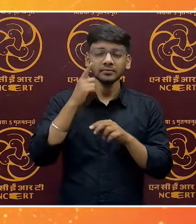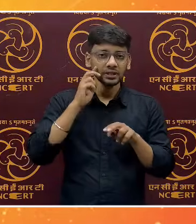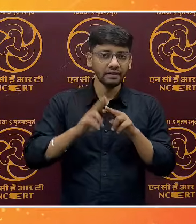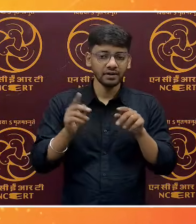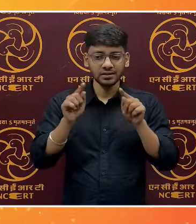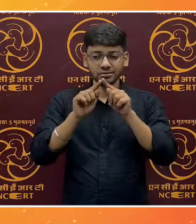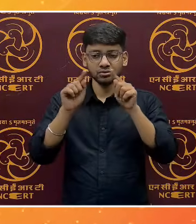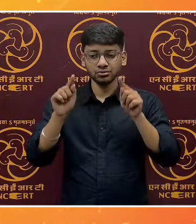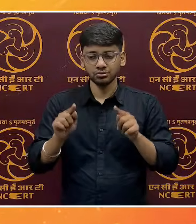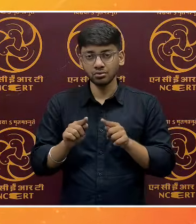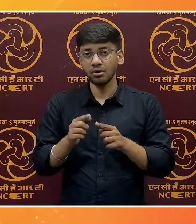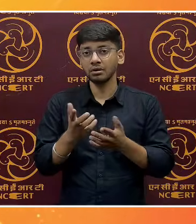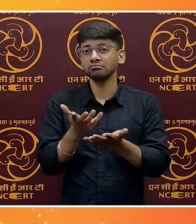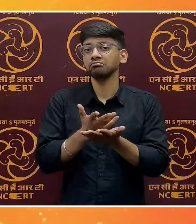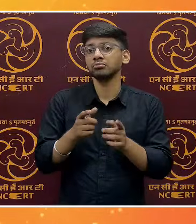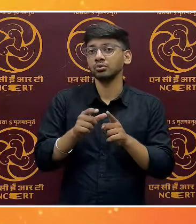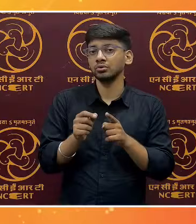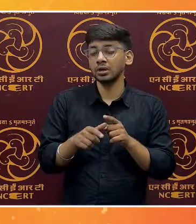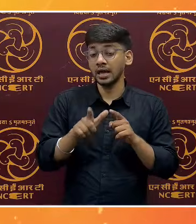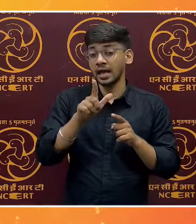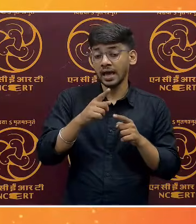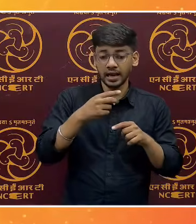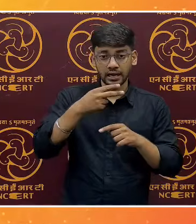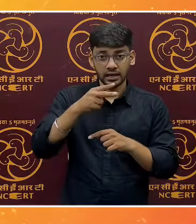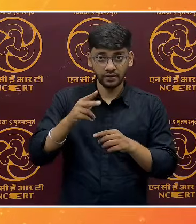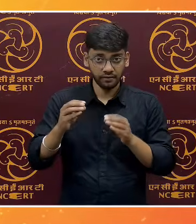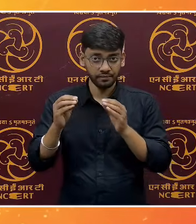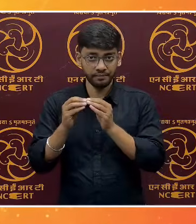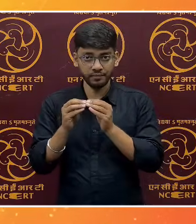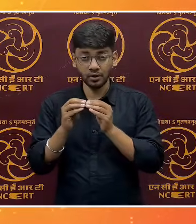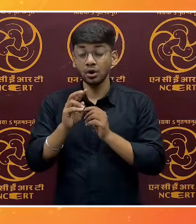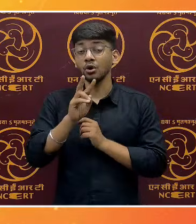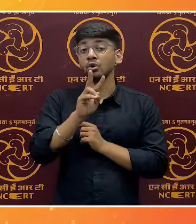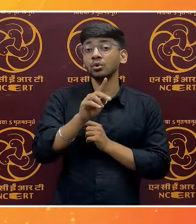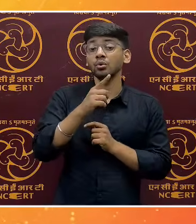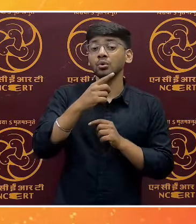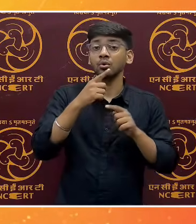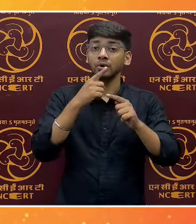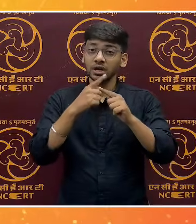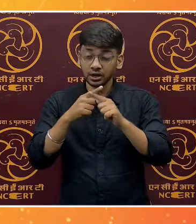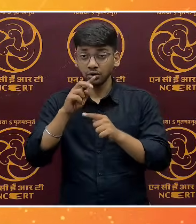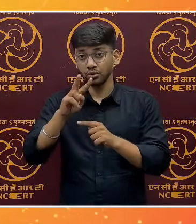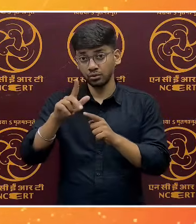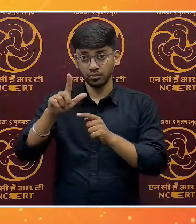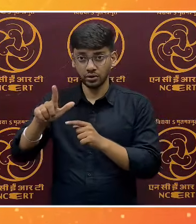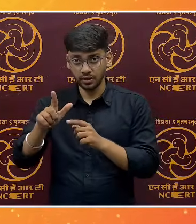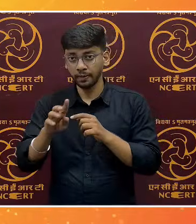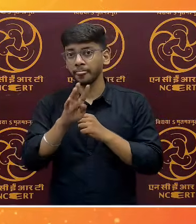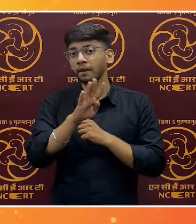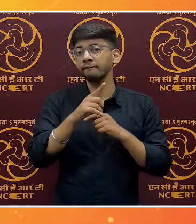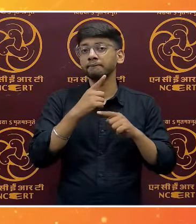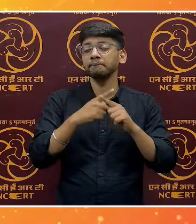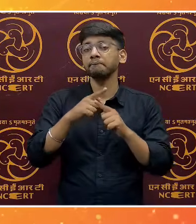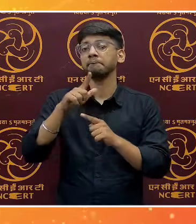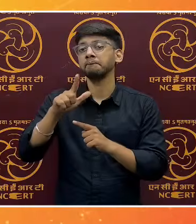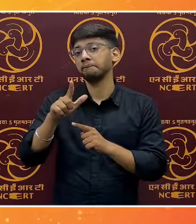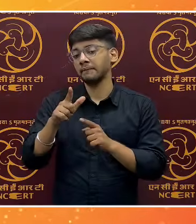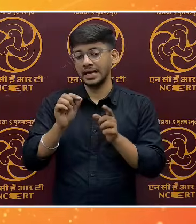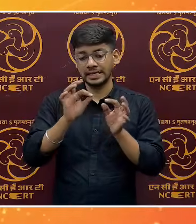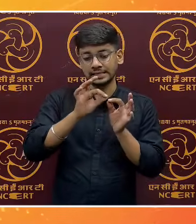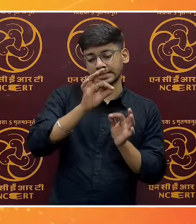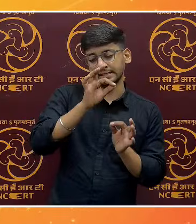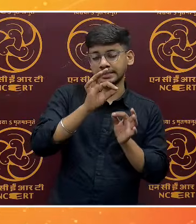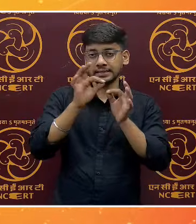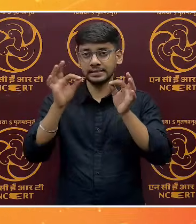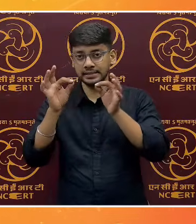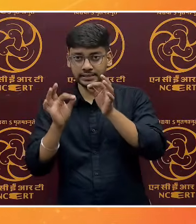square, so L is equals to B. So 2 into 2L, or we can say 4 into L, which is side. If we